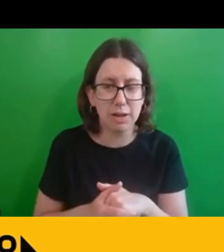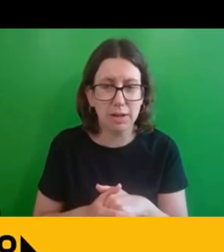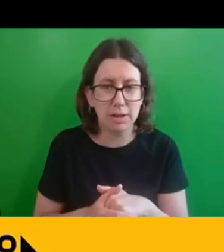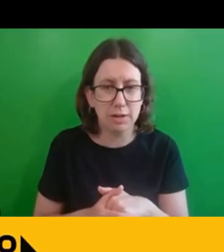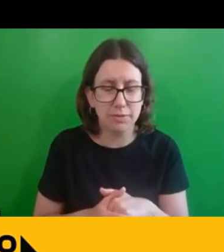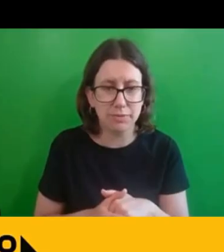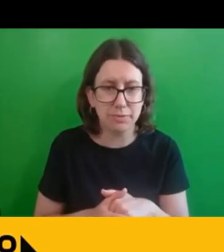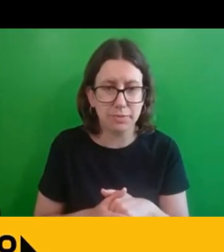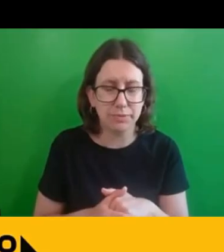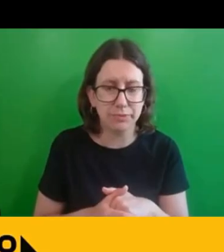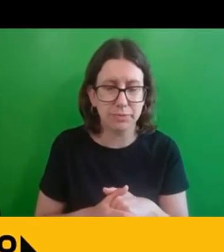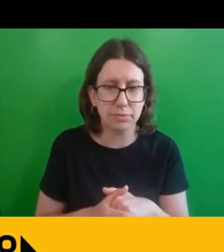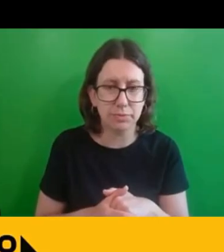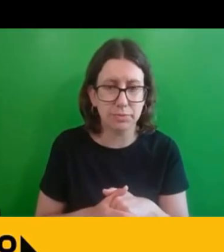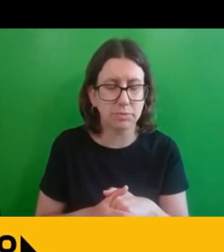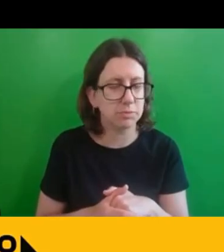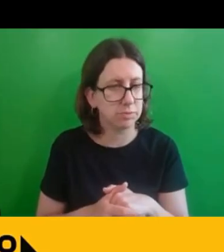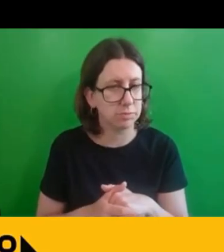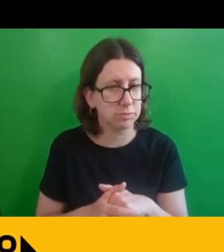And so